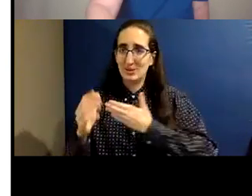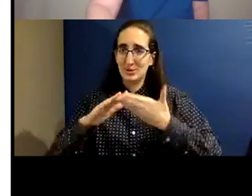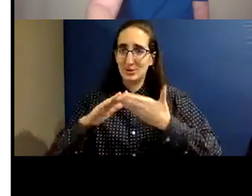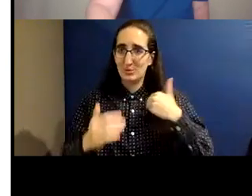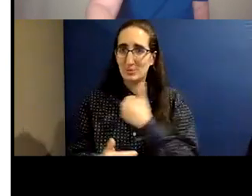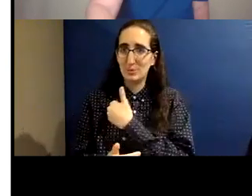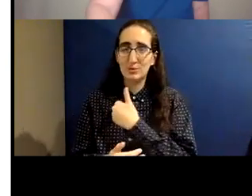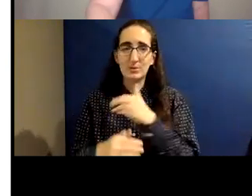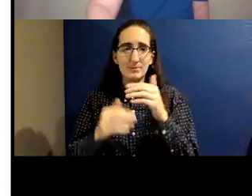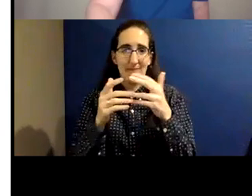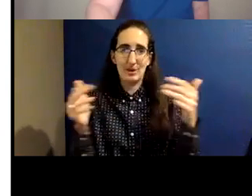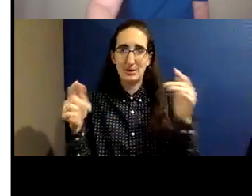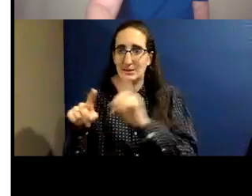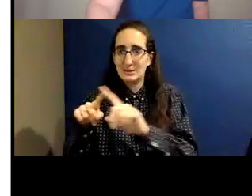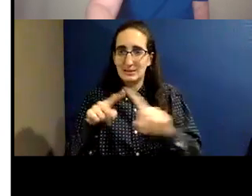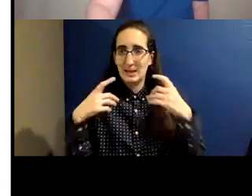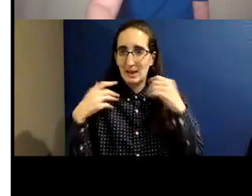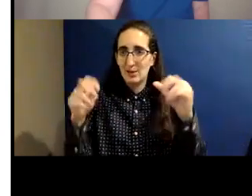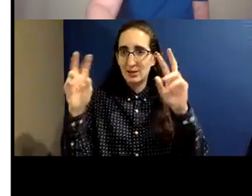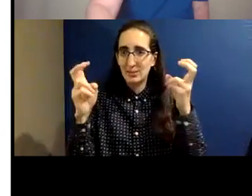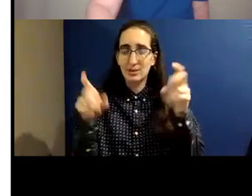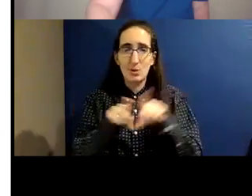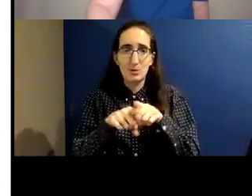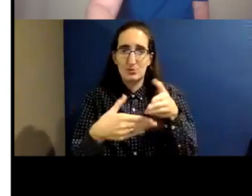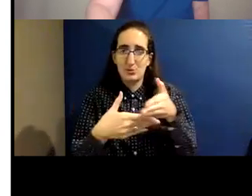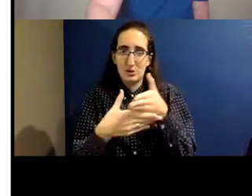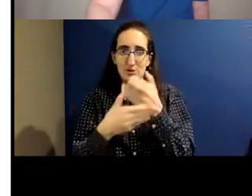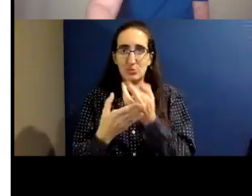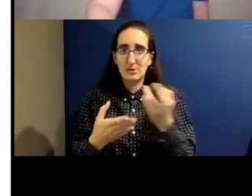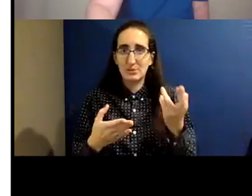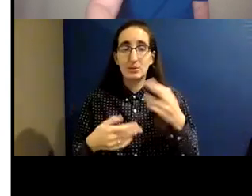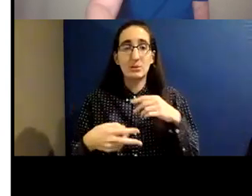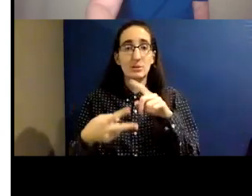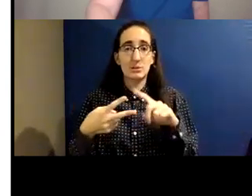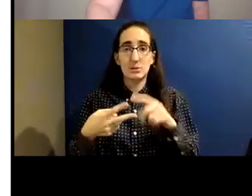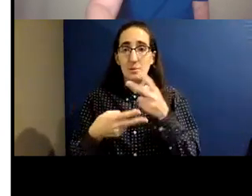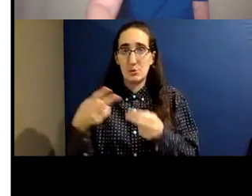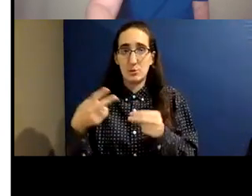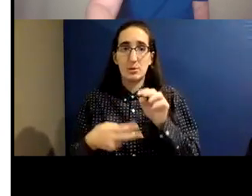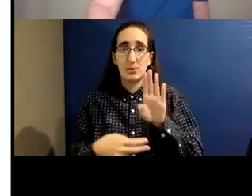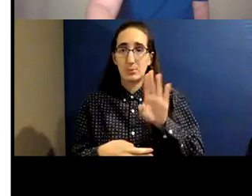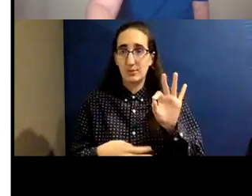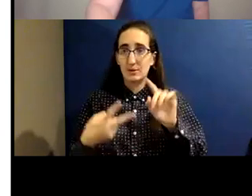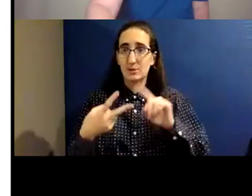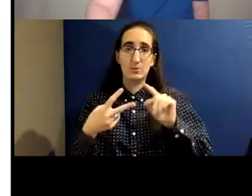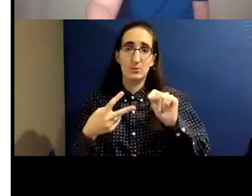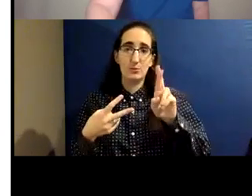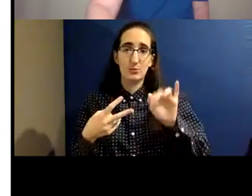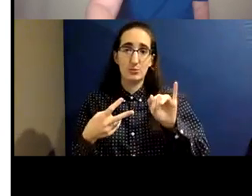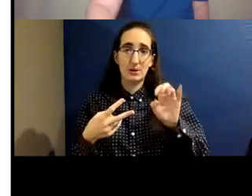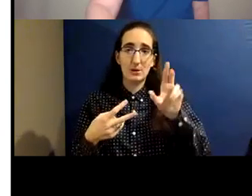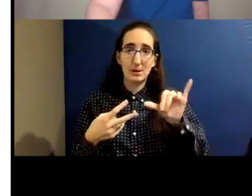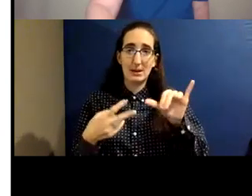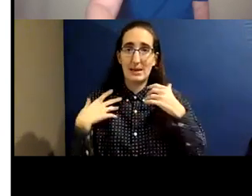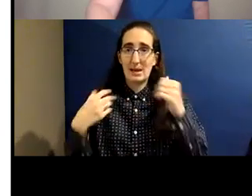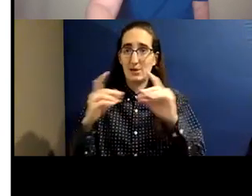members on various health topics, and also to share resources. And so both Broomfield and Tri-County health